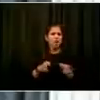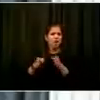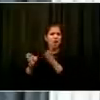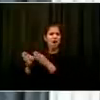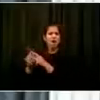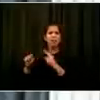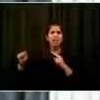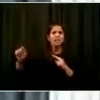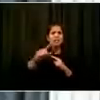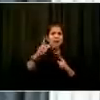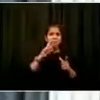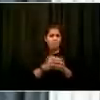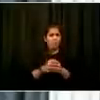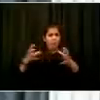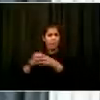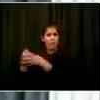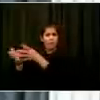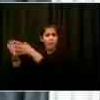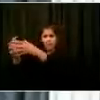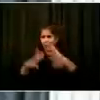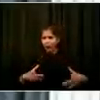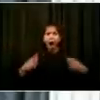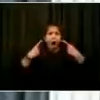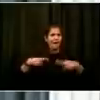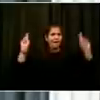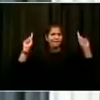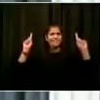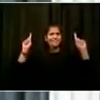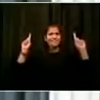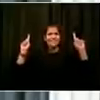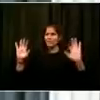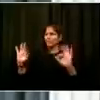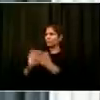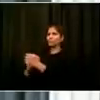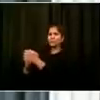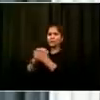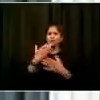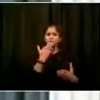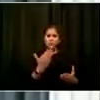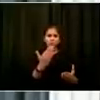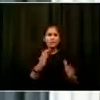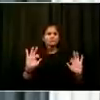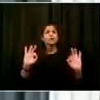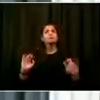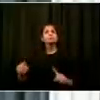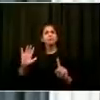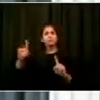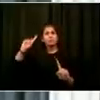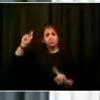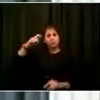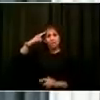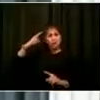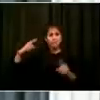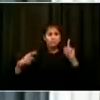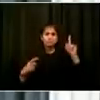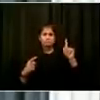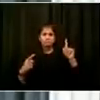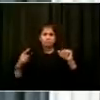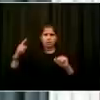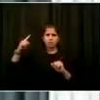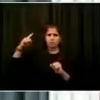City government. Yet rarely have we seen minority and women-owned firms, MWBEs, get this kind